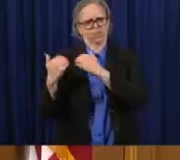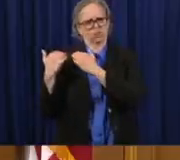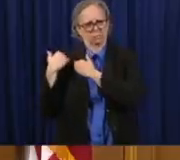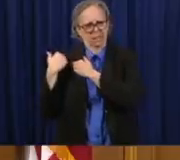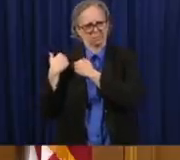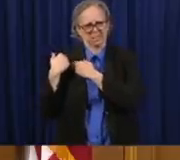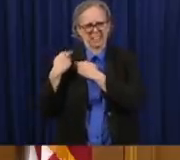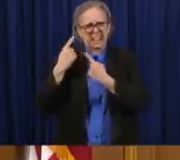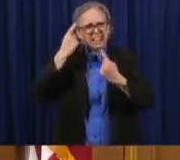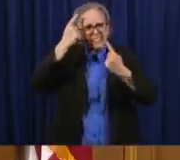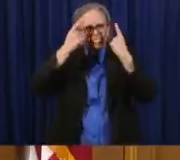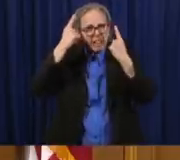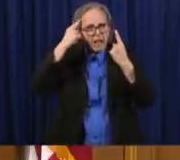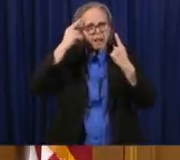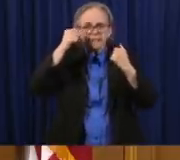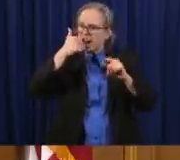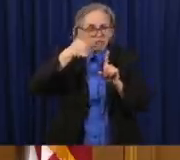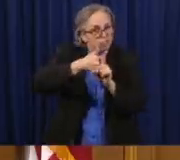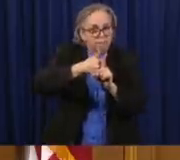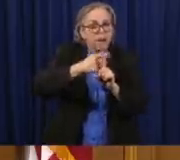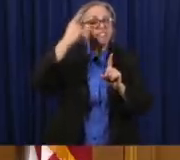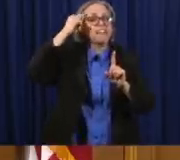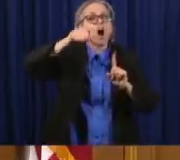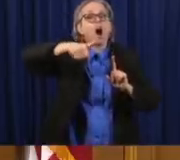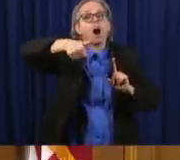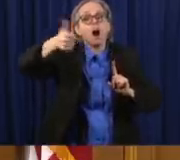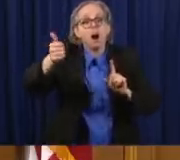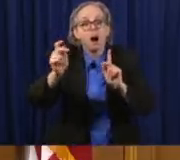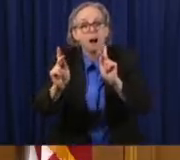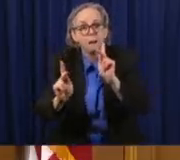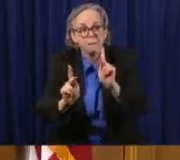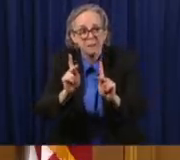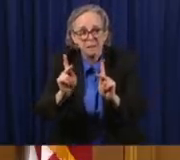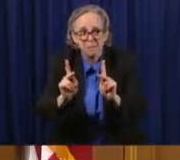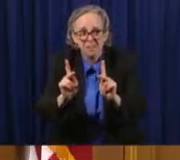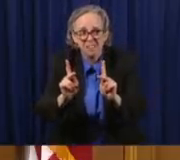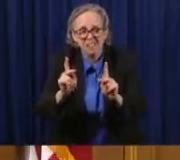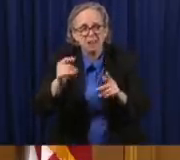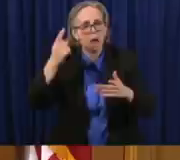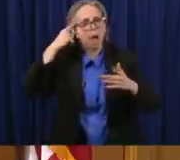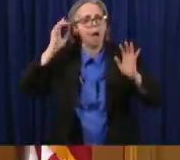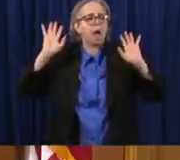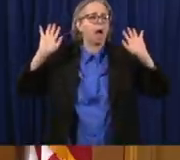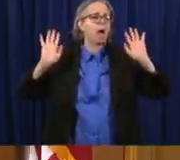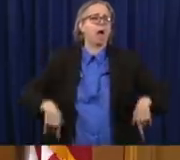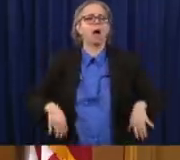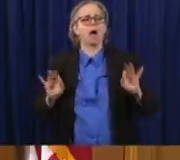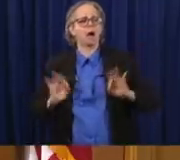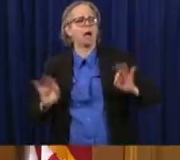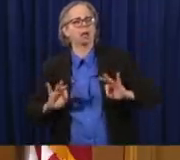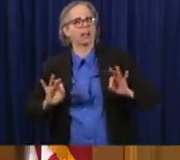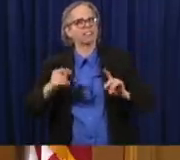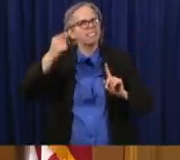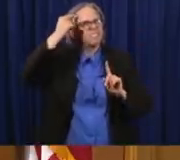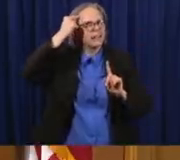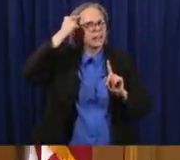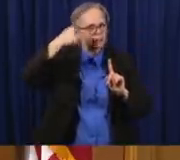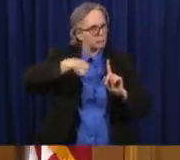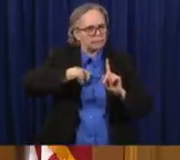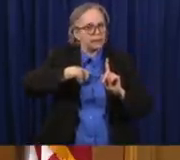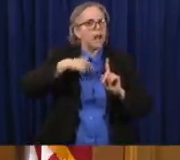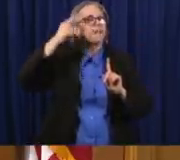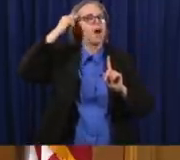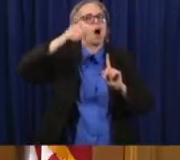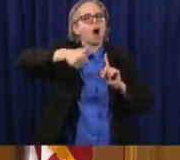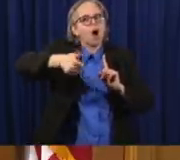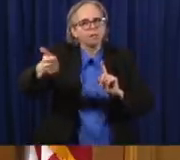others. If you're not worried about yourself, worry about others. As we enter this new period, beginning May